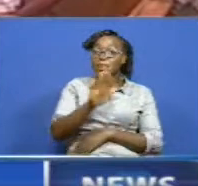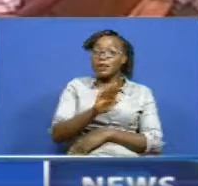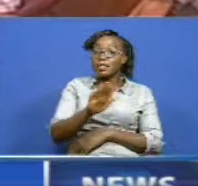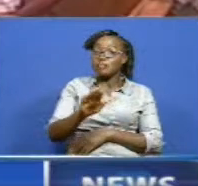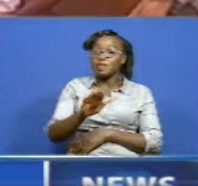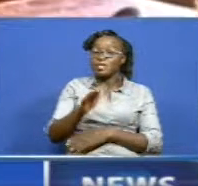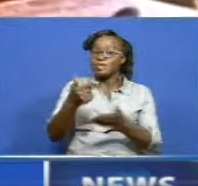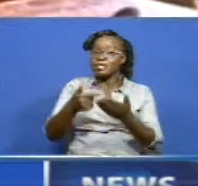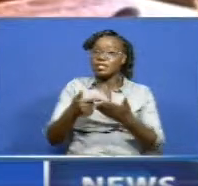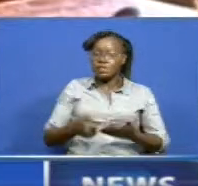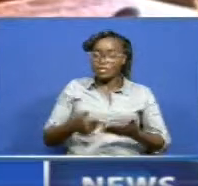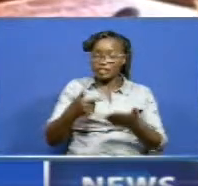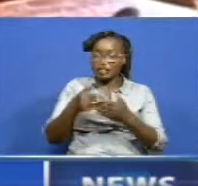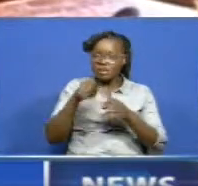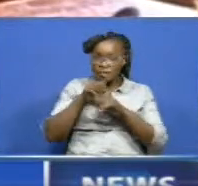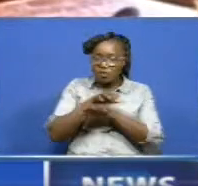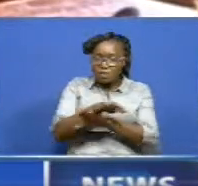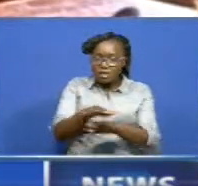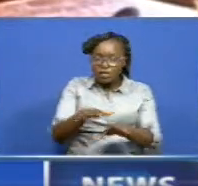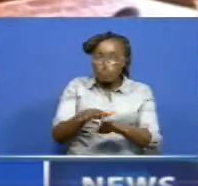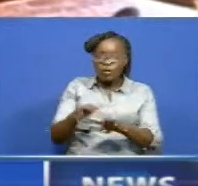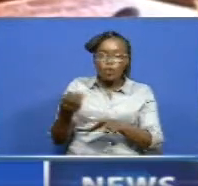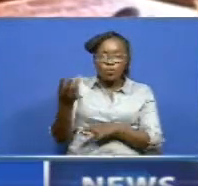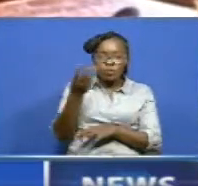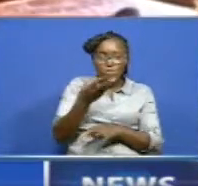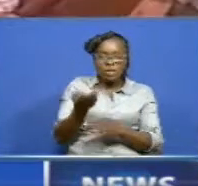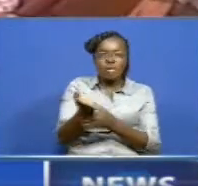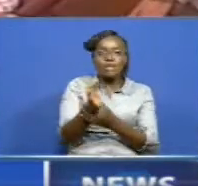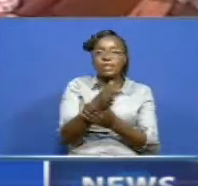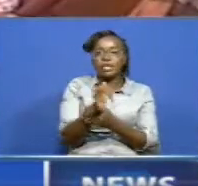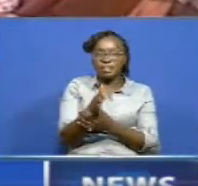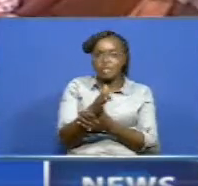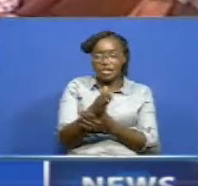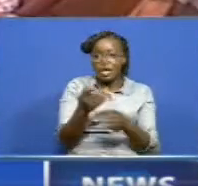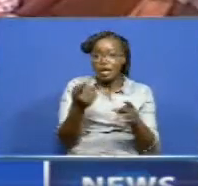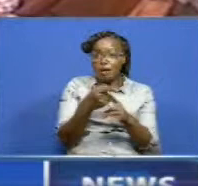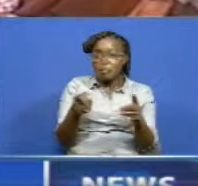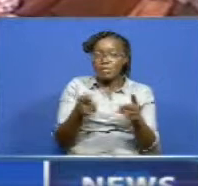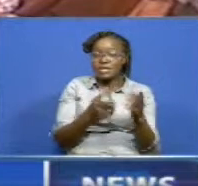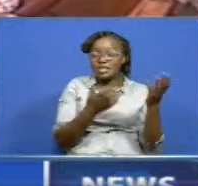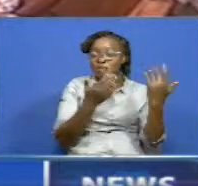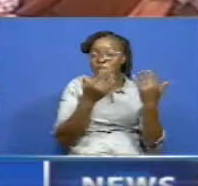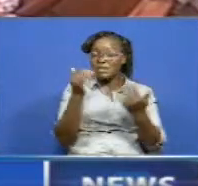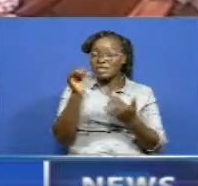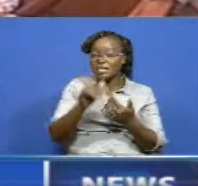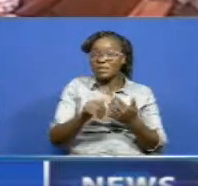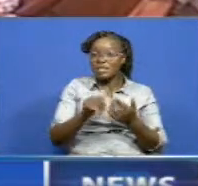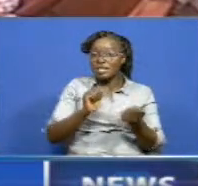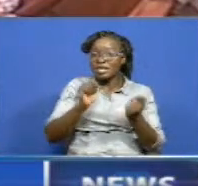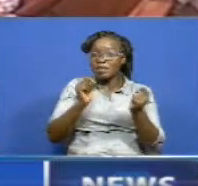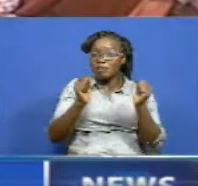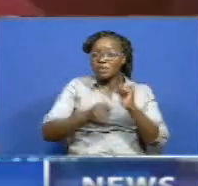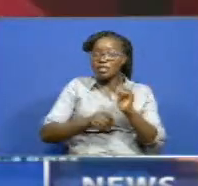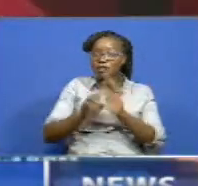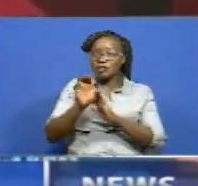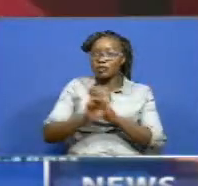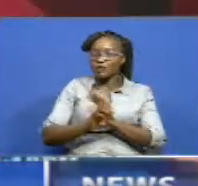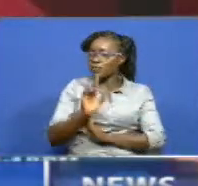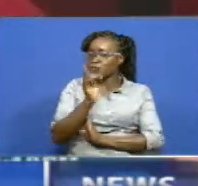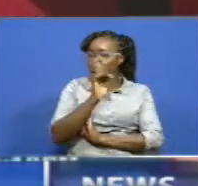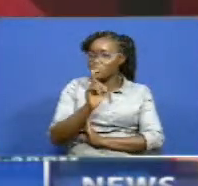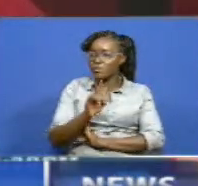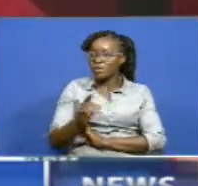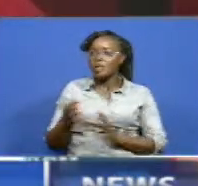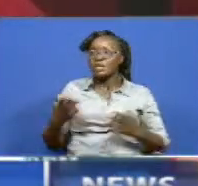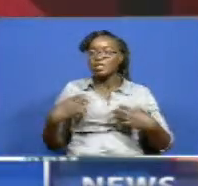the deliberations simultaneously on Wednesday and Thursday. It is, however, not expected that they amend the constitution. There are